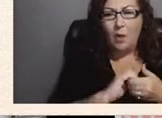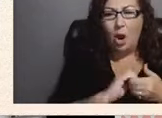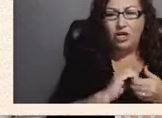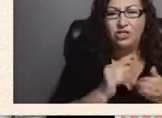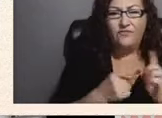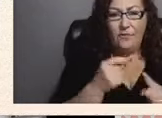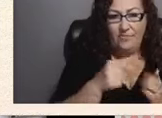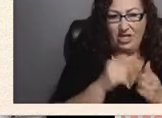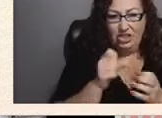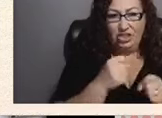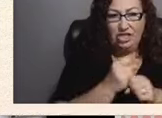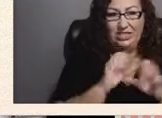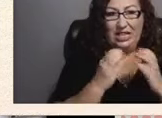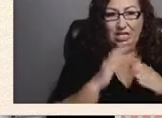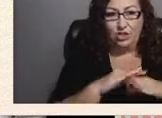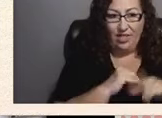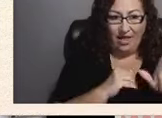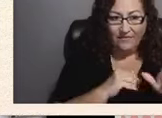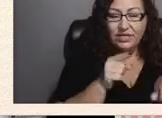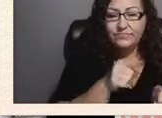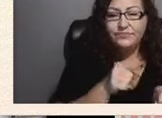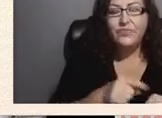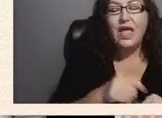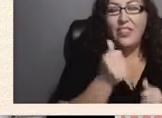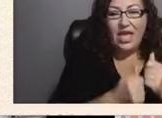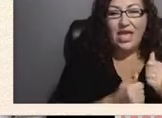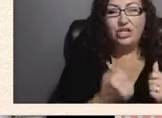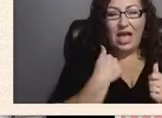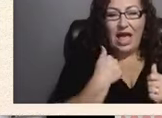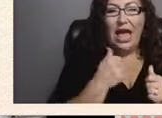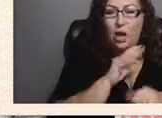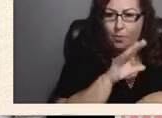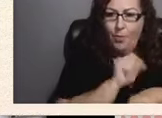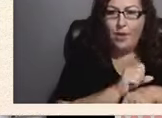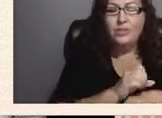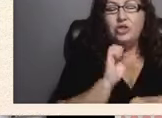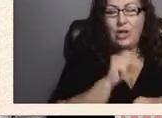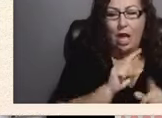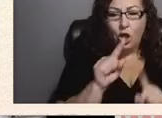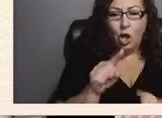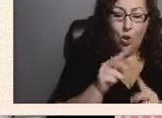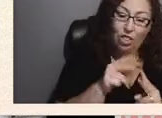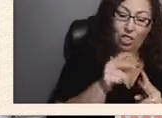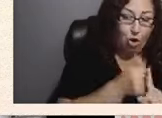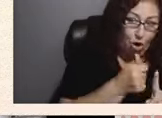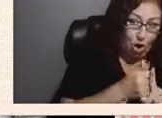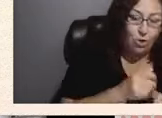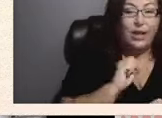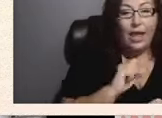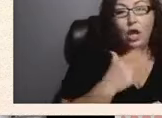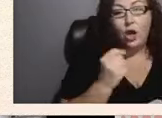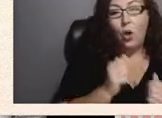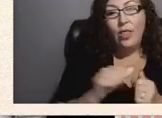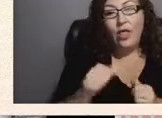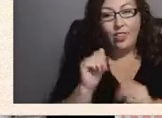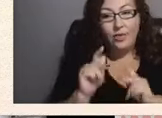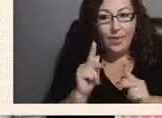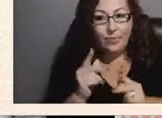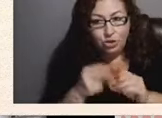left. And they each had appointments. So you could go either on your own, you can go with fellow partners or with